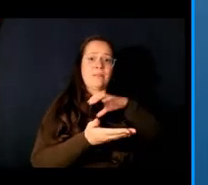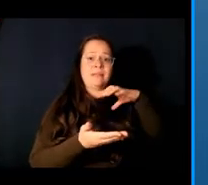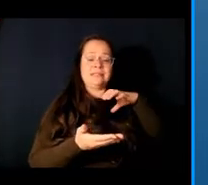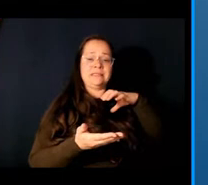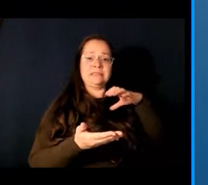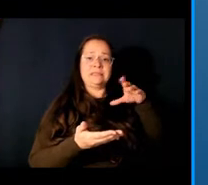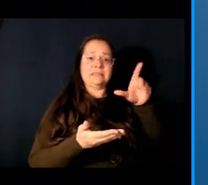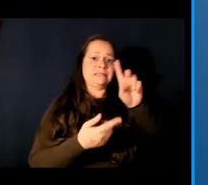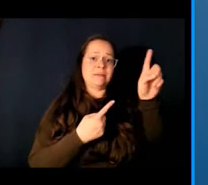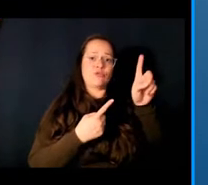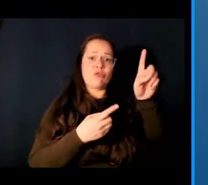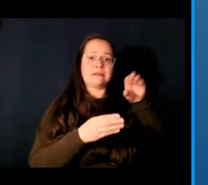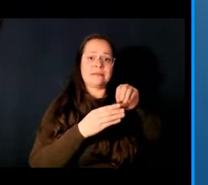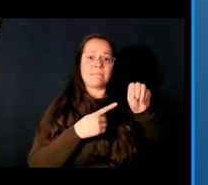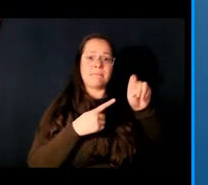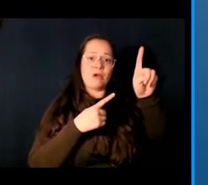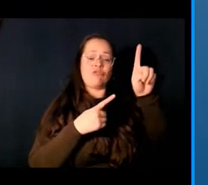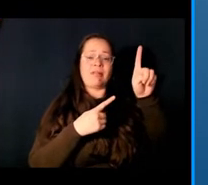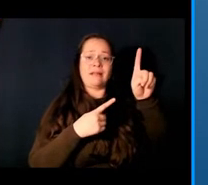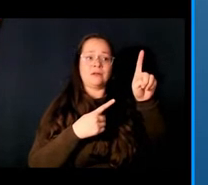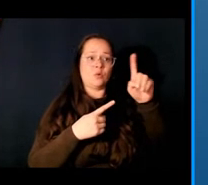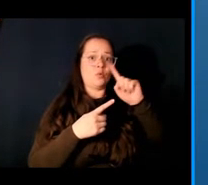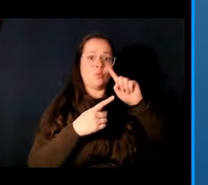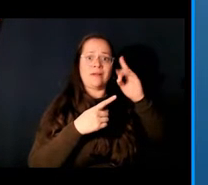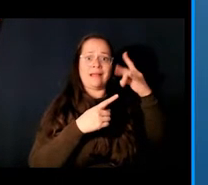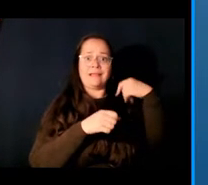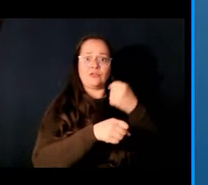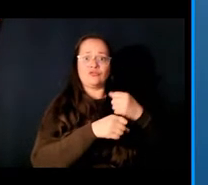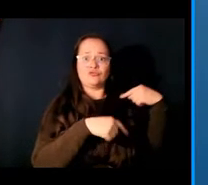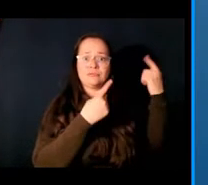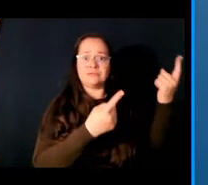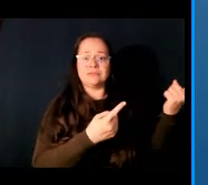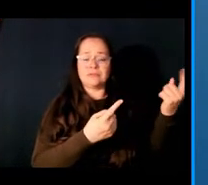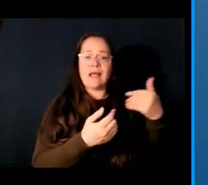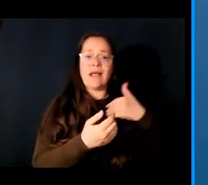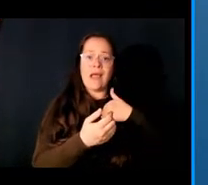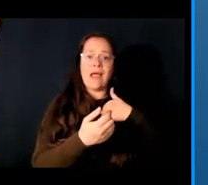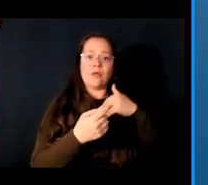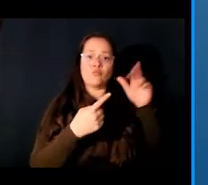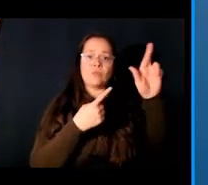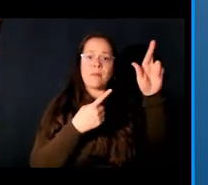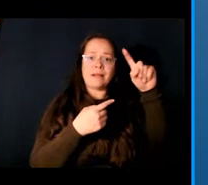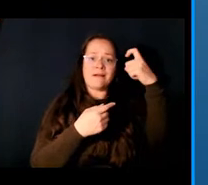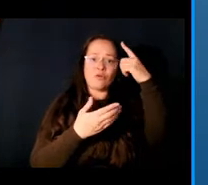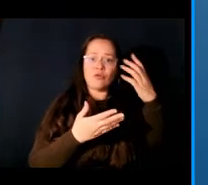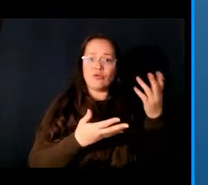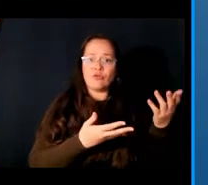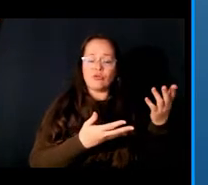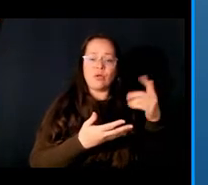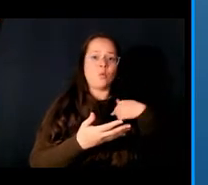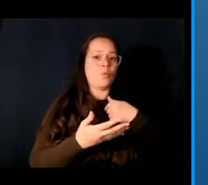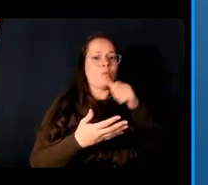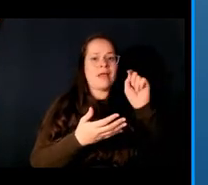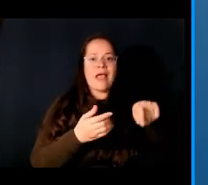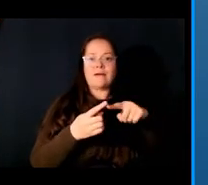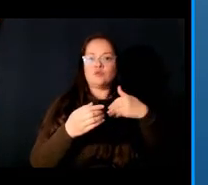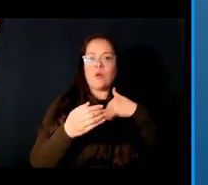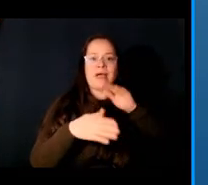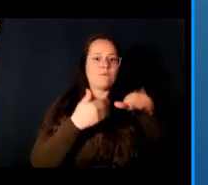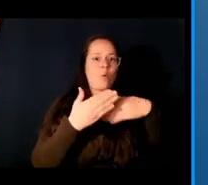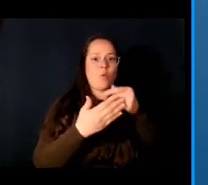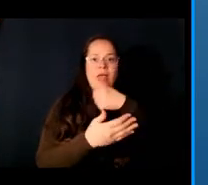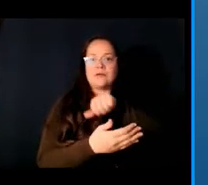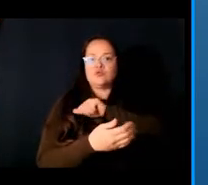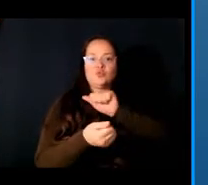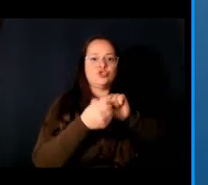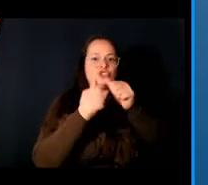and Democrats in Maryland who for eight years have had a republican Governor we've got to have a whole attitude shift now